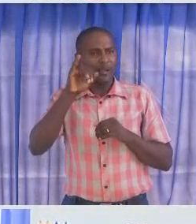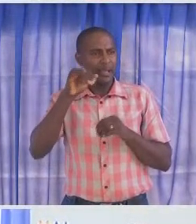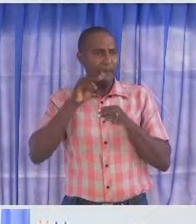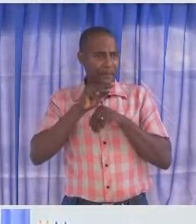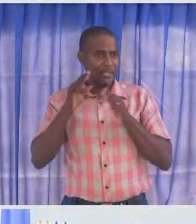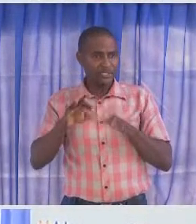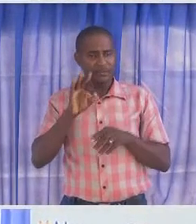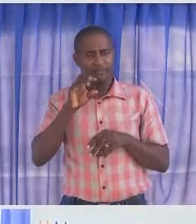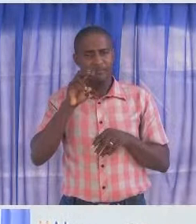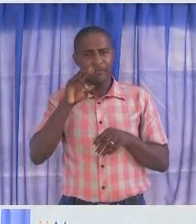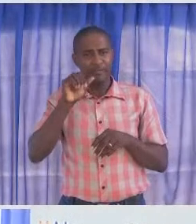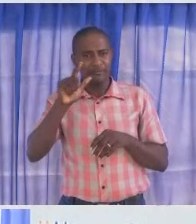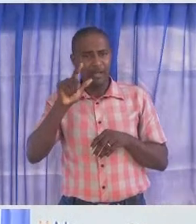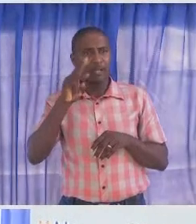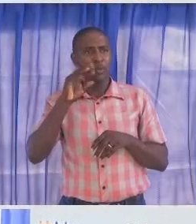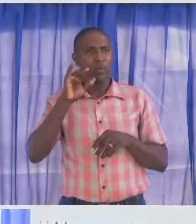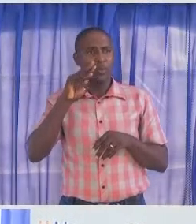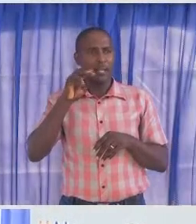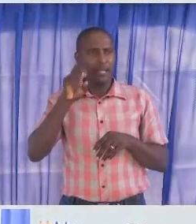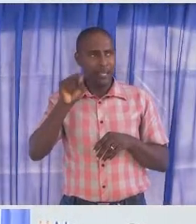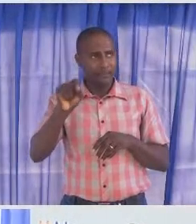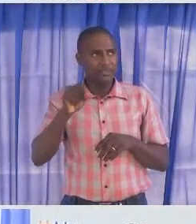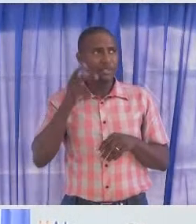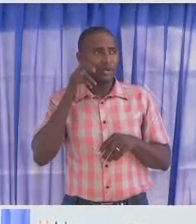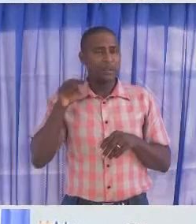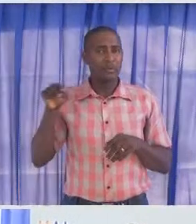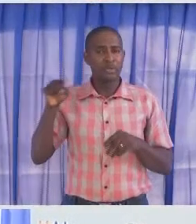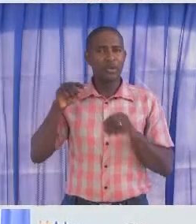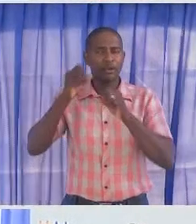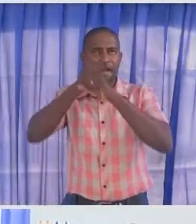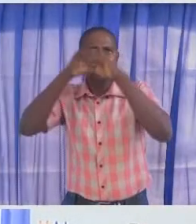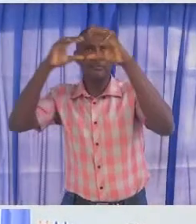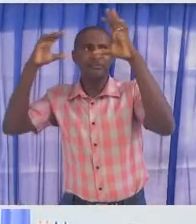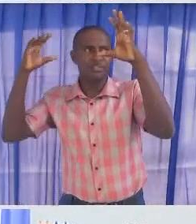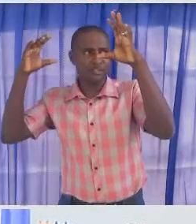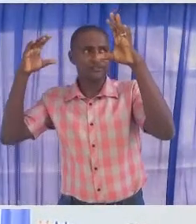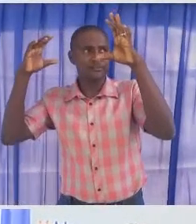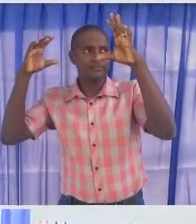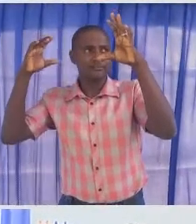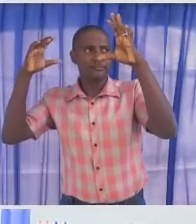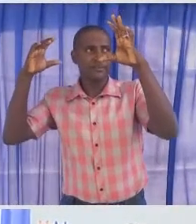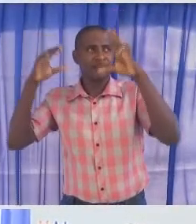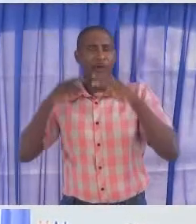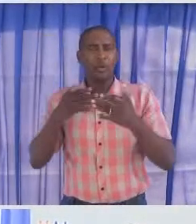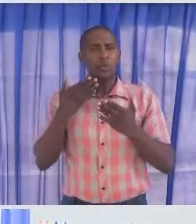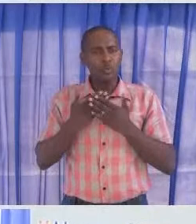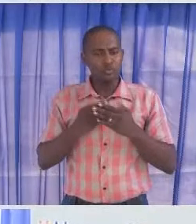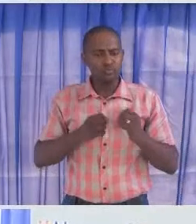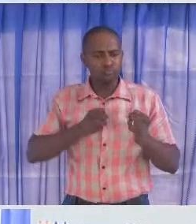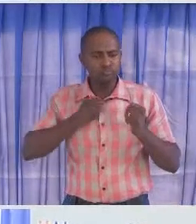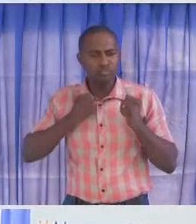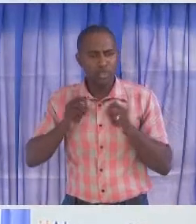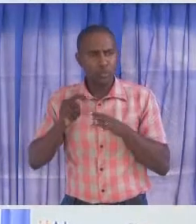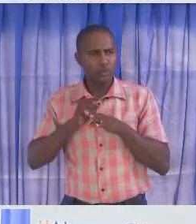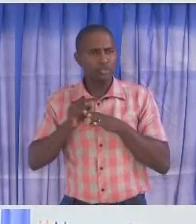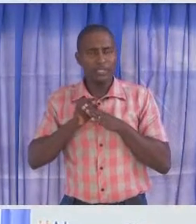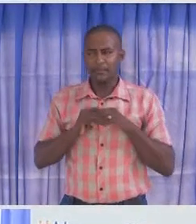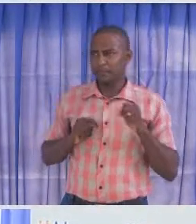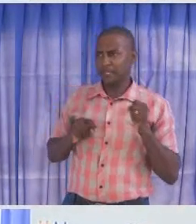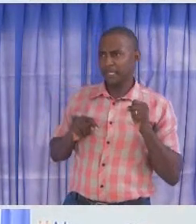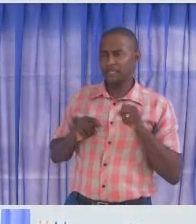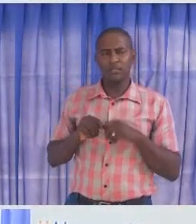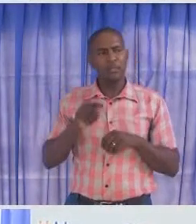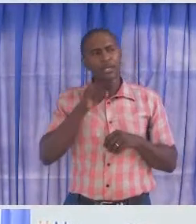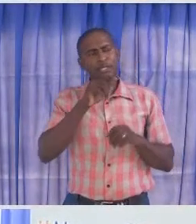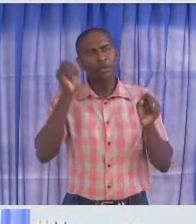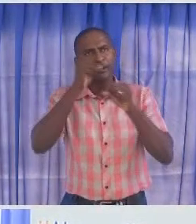agriculture, and you heard the Minister of Education about her vision and push for good, solid training. Yes. So what's your